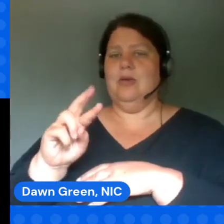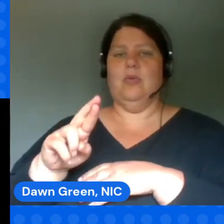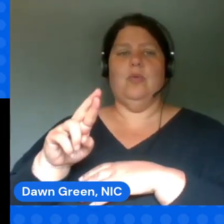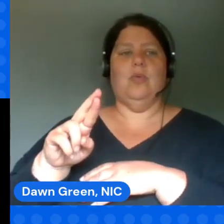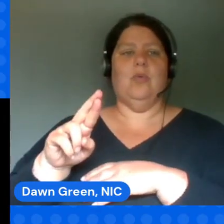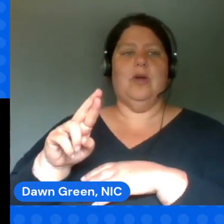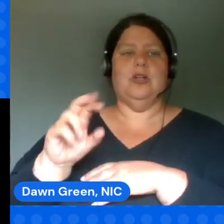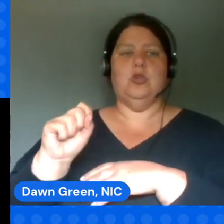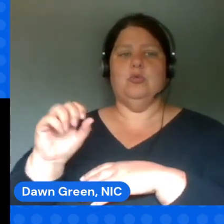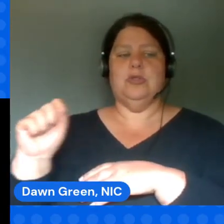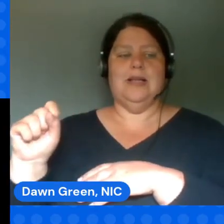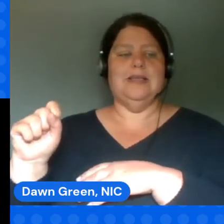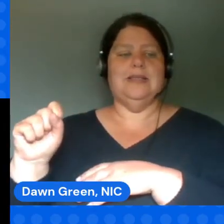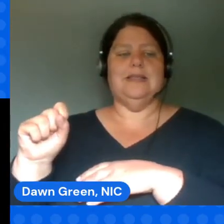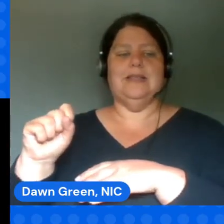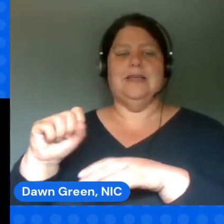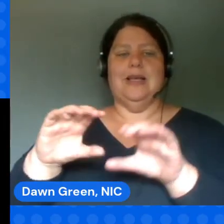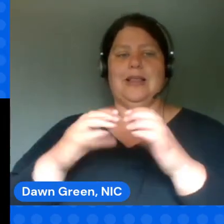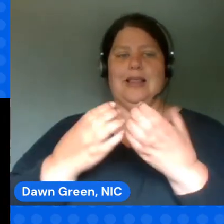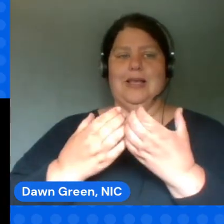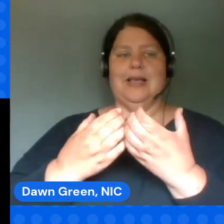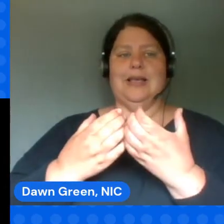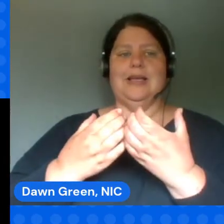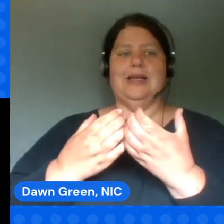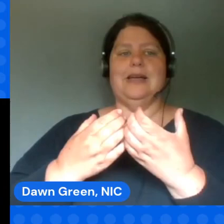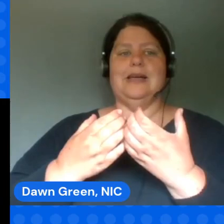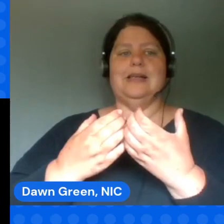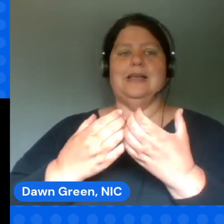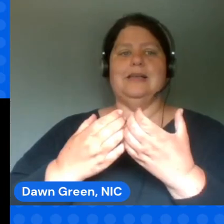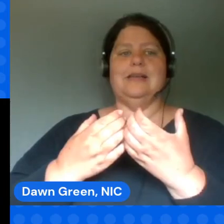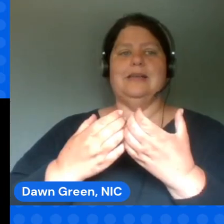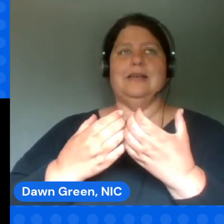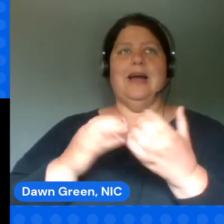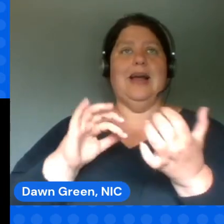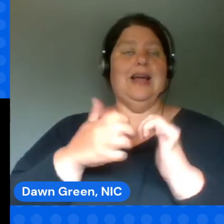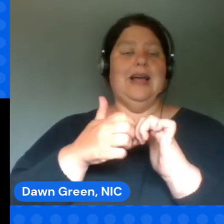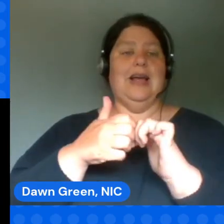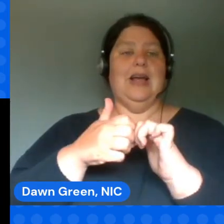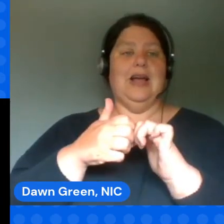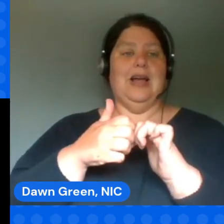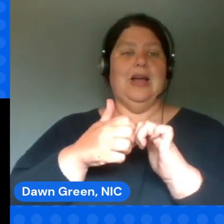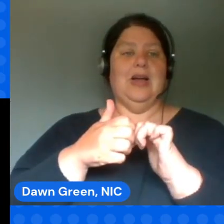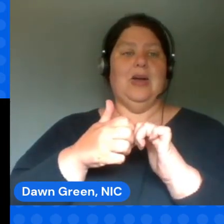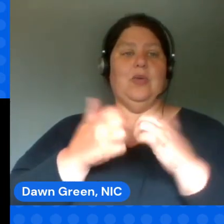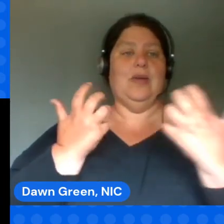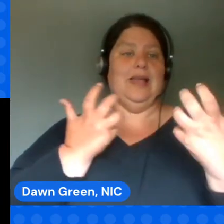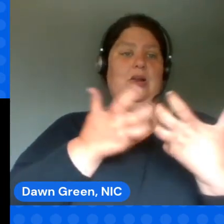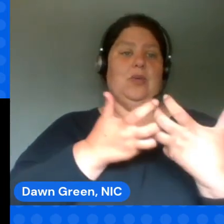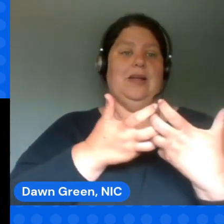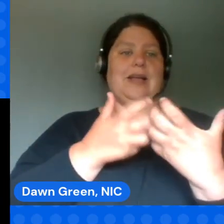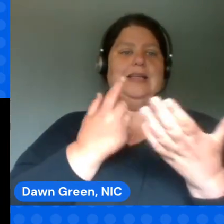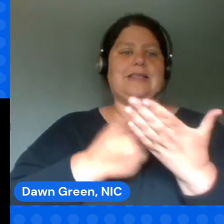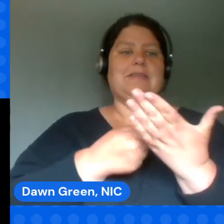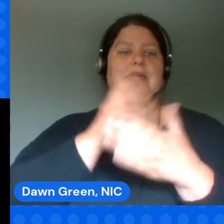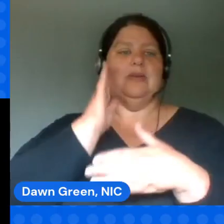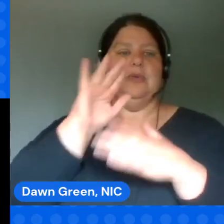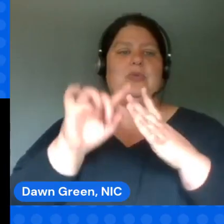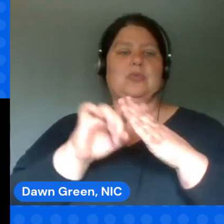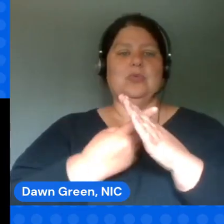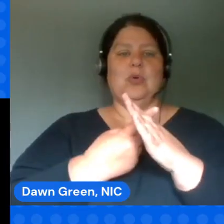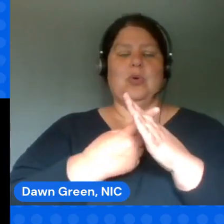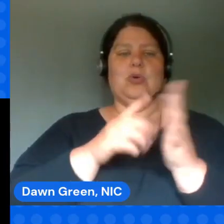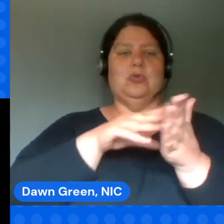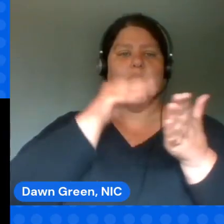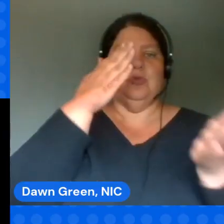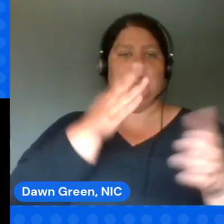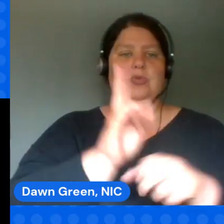class, the way that we do actually integrate it is if, so sometimes we may start off with the students using the